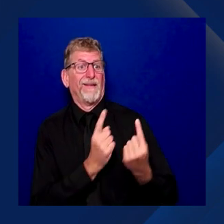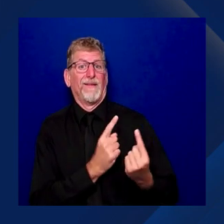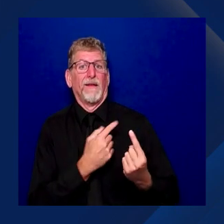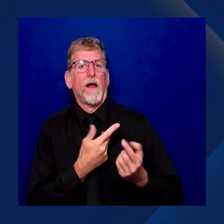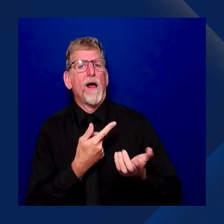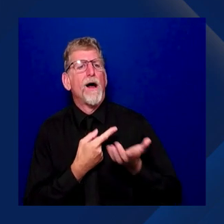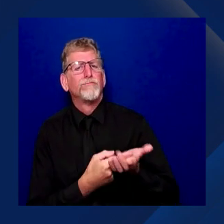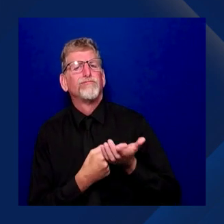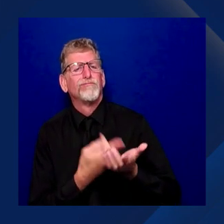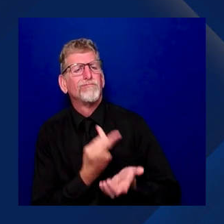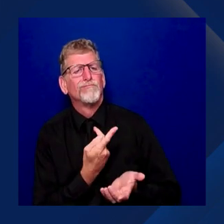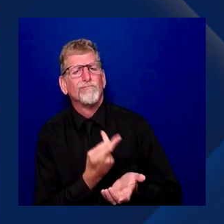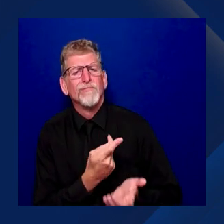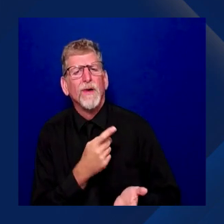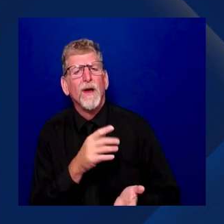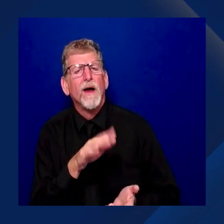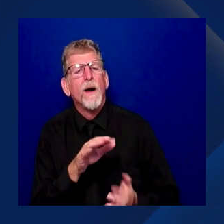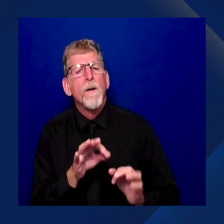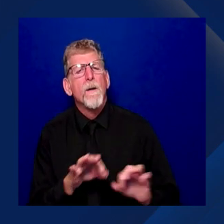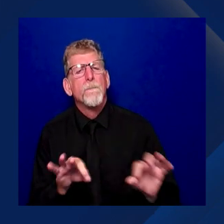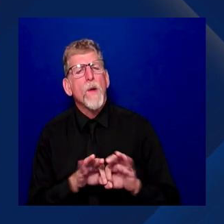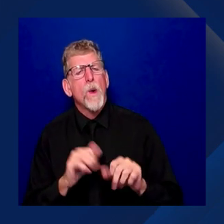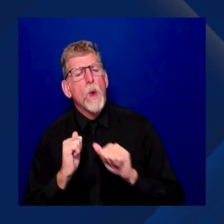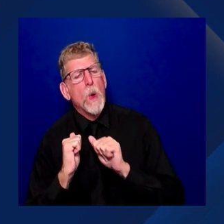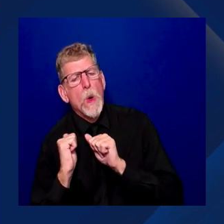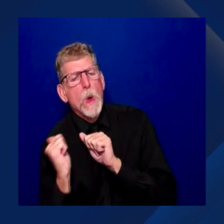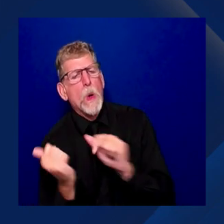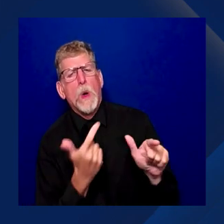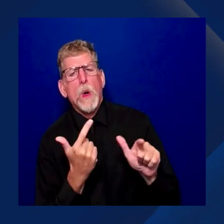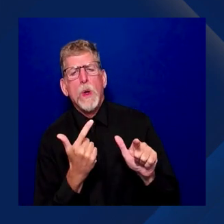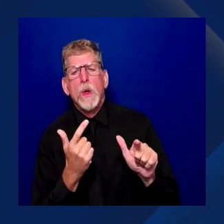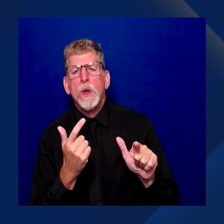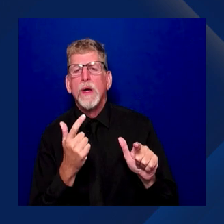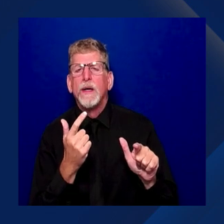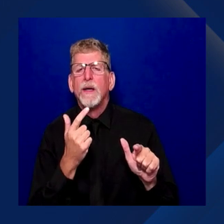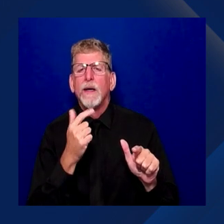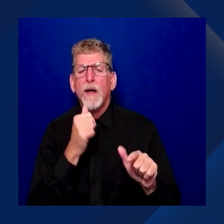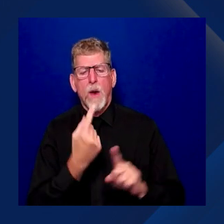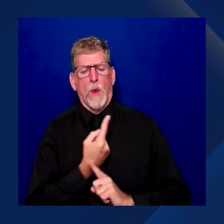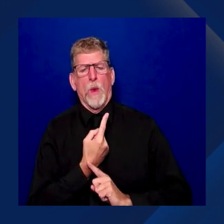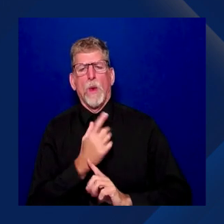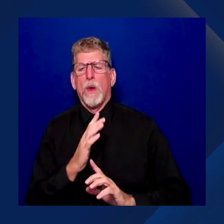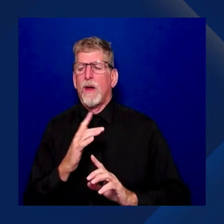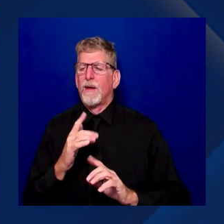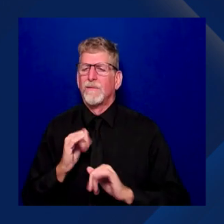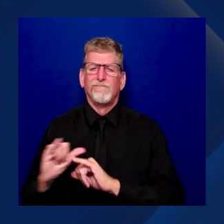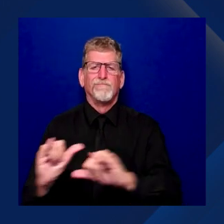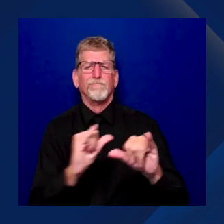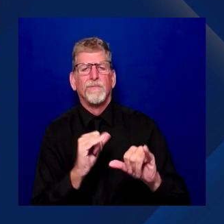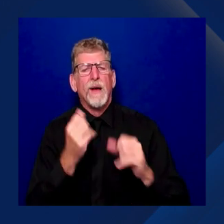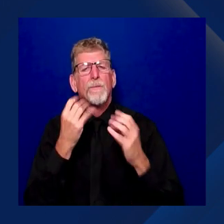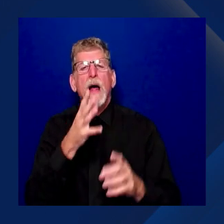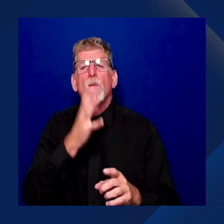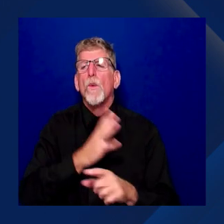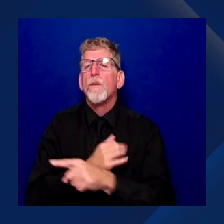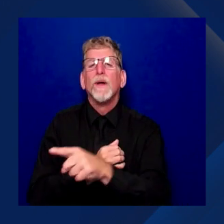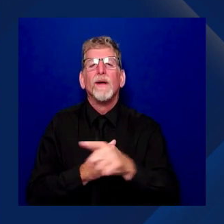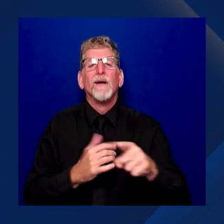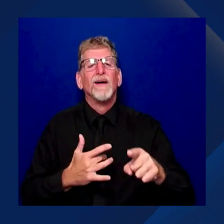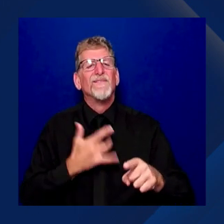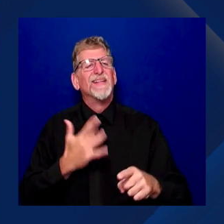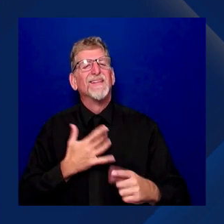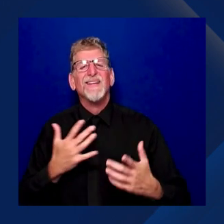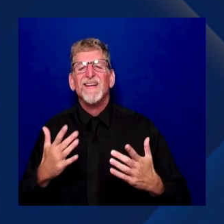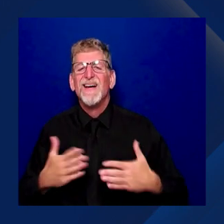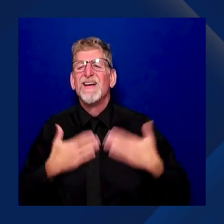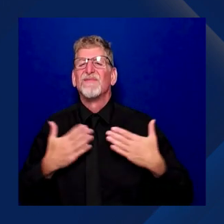so many women, going through this, what should be joyous and beautiful process mm-hmm. can also mean feeling alone.